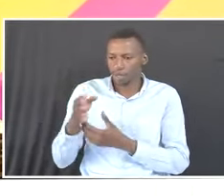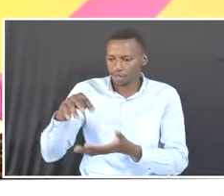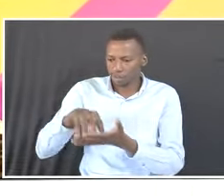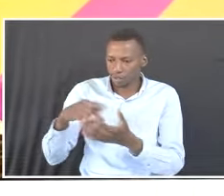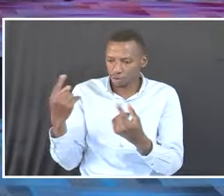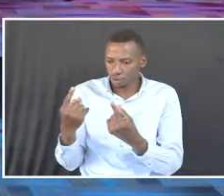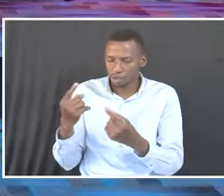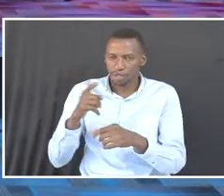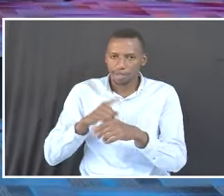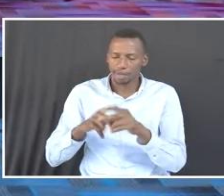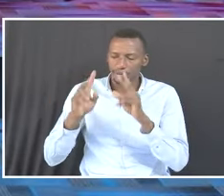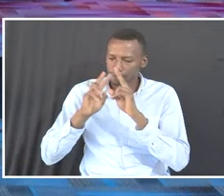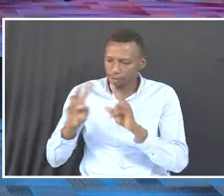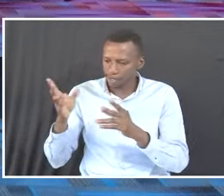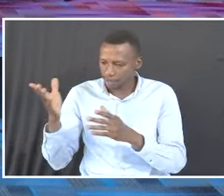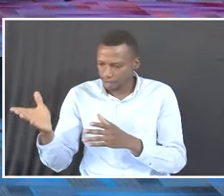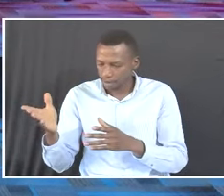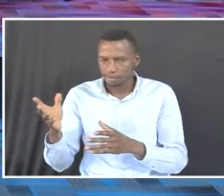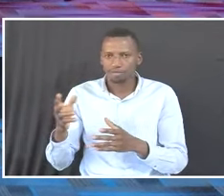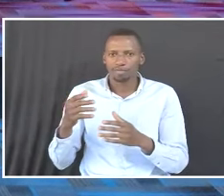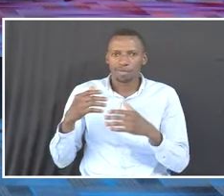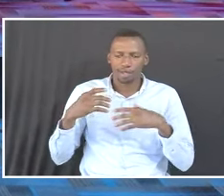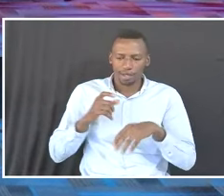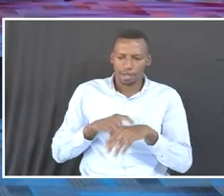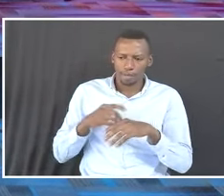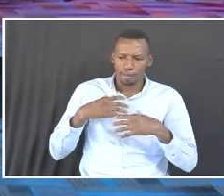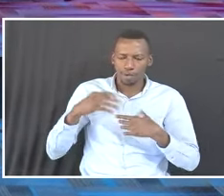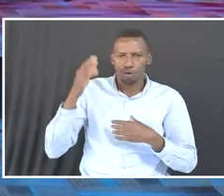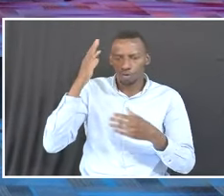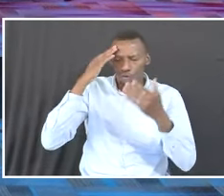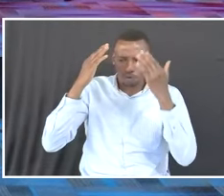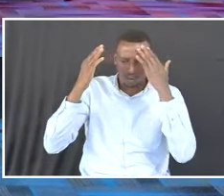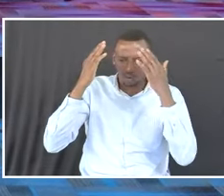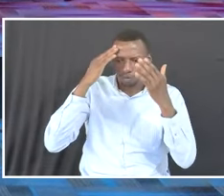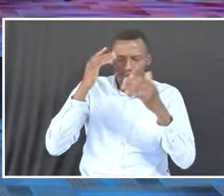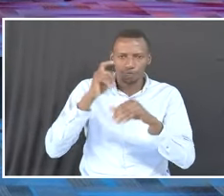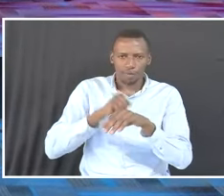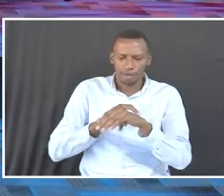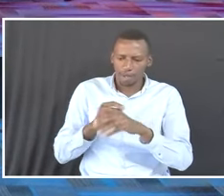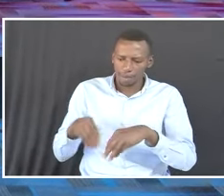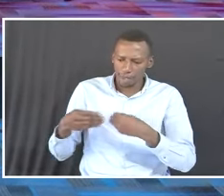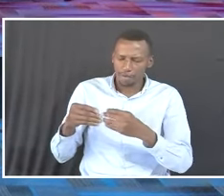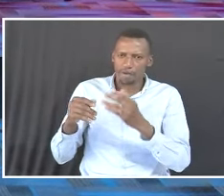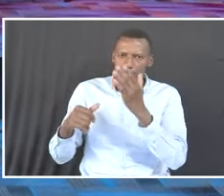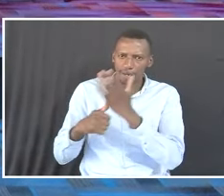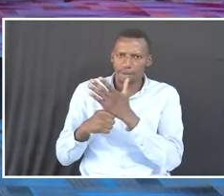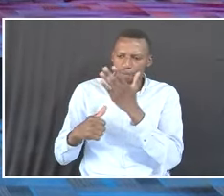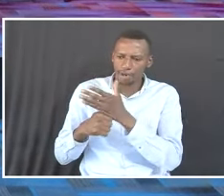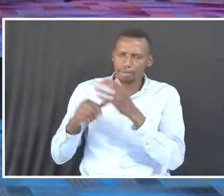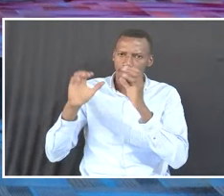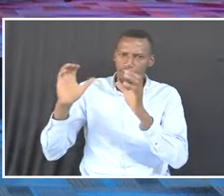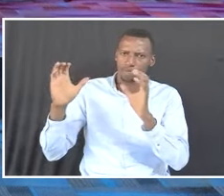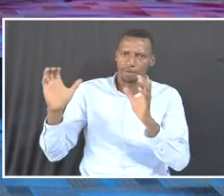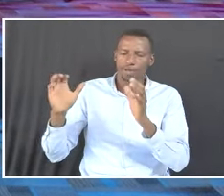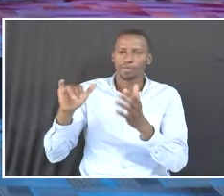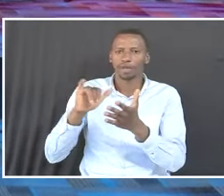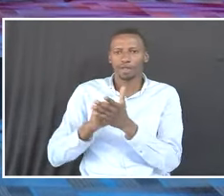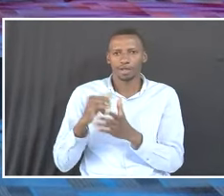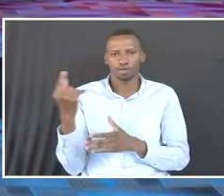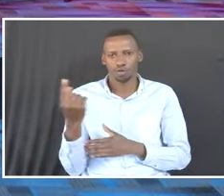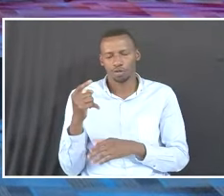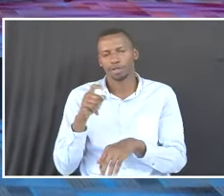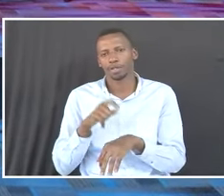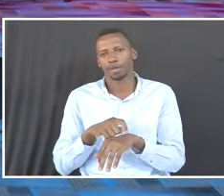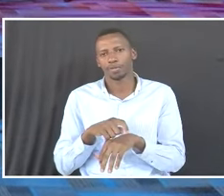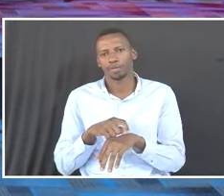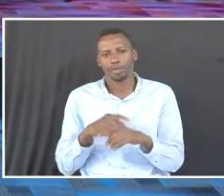are recognized, when they are given big titles. That is only when those ones stand.